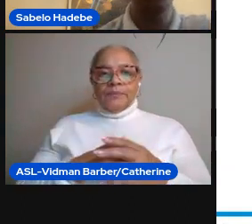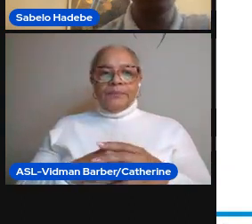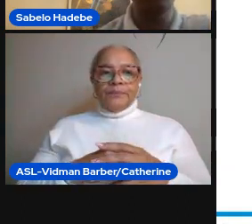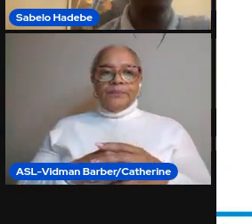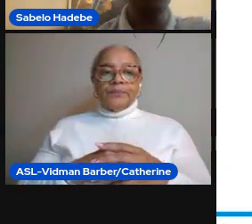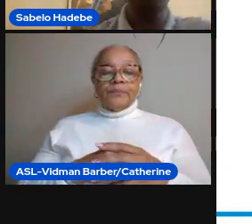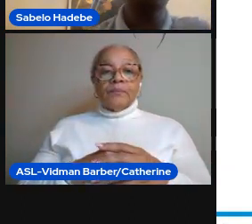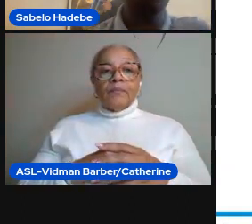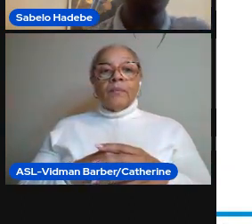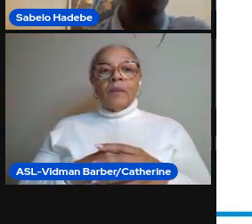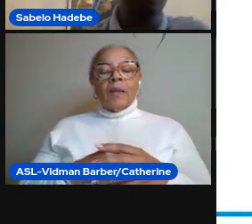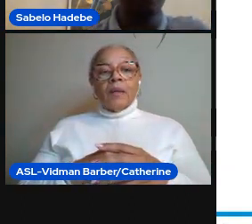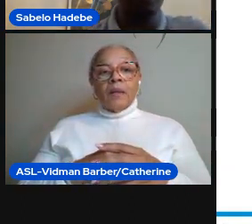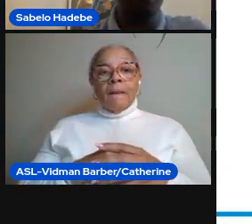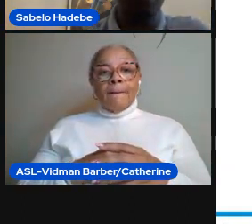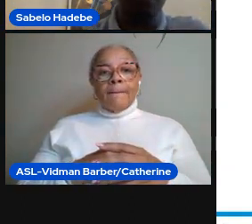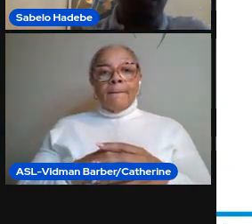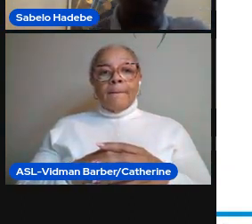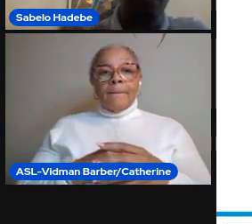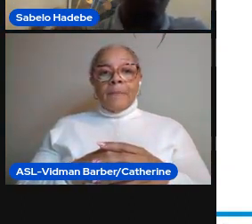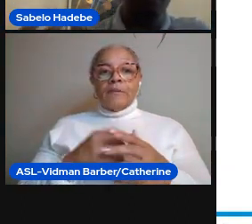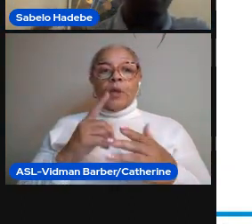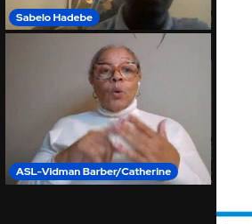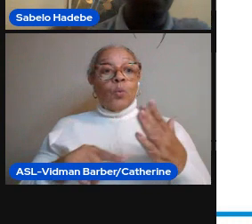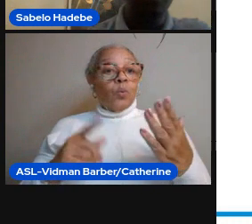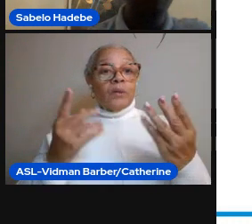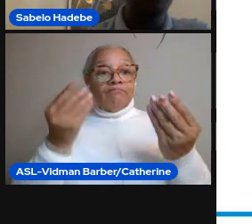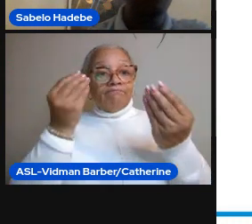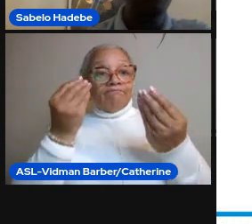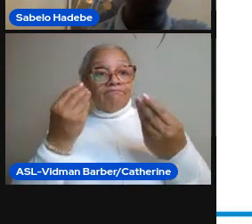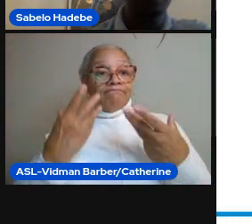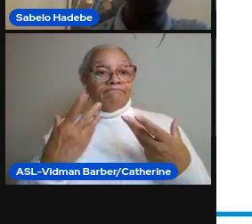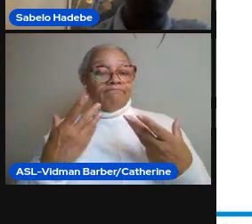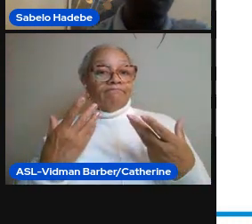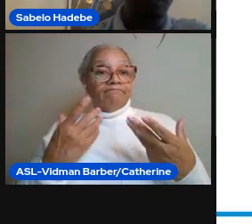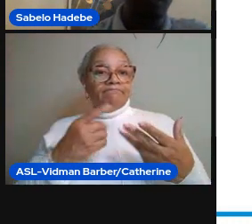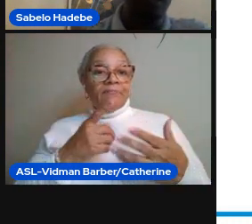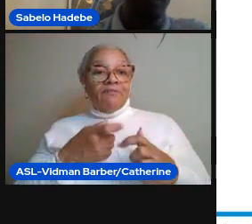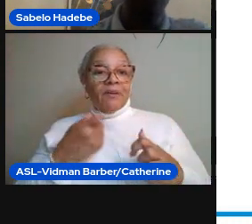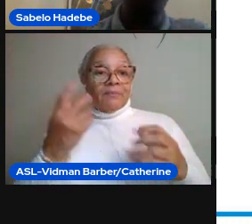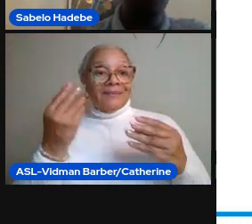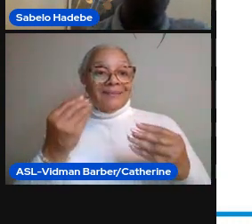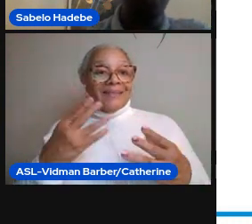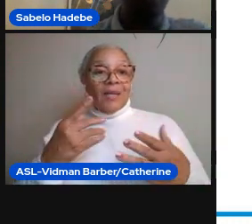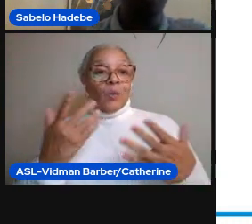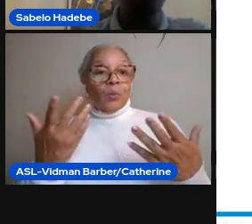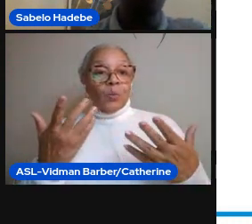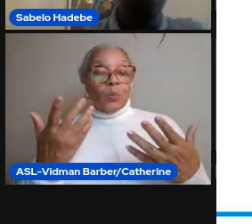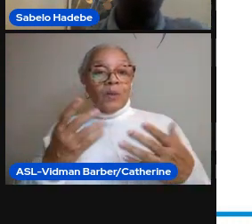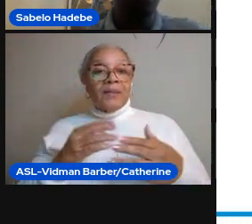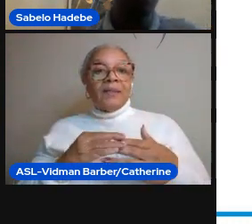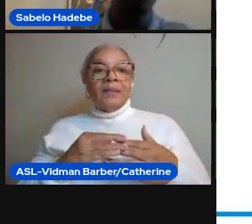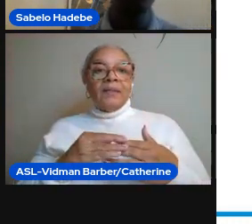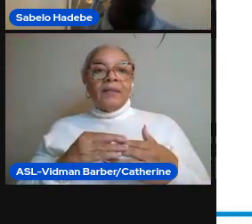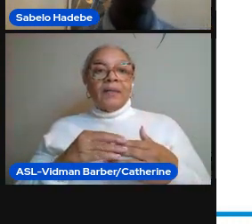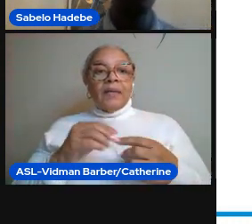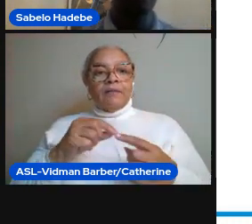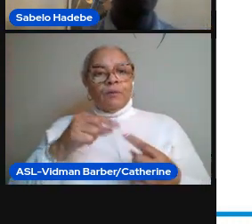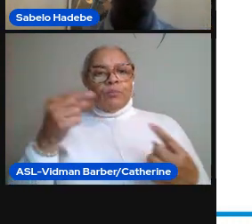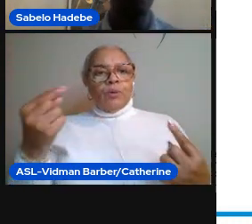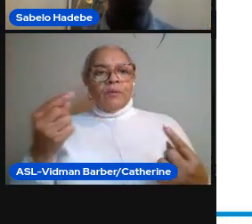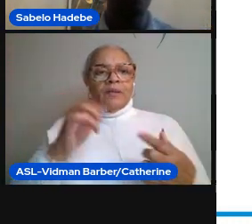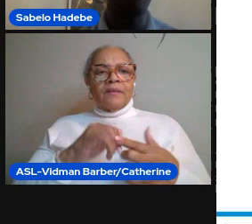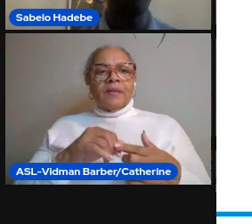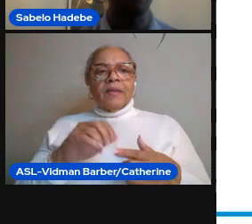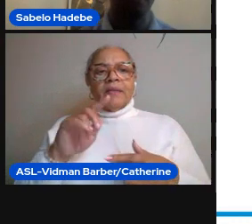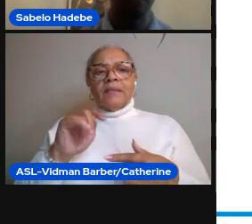So what this was really telling us was that there seems to be if you polarize cells towards Th2, they are more